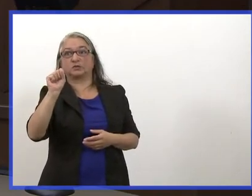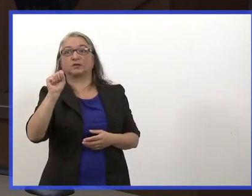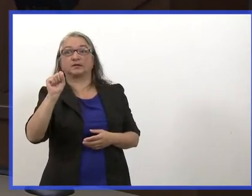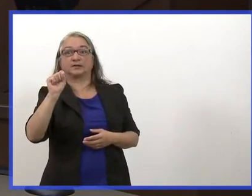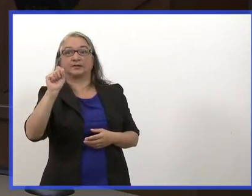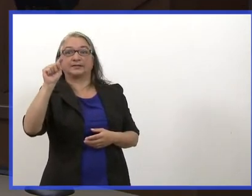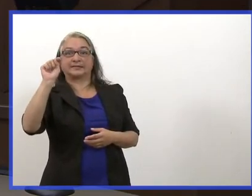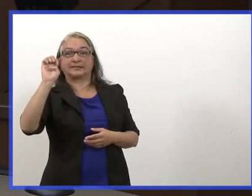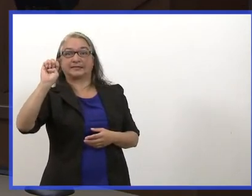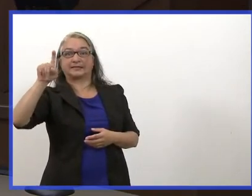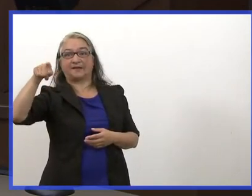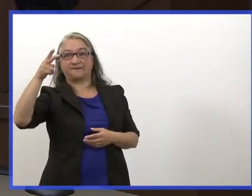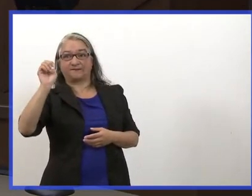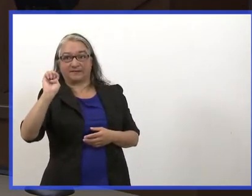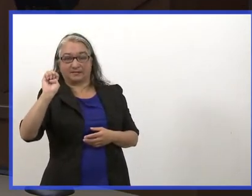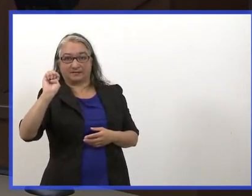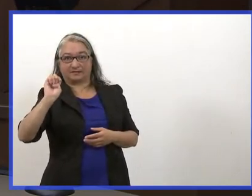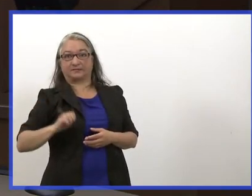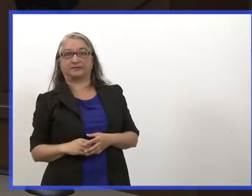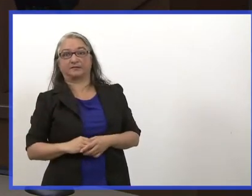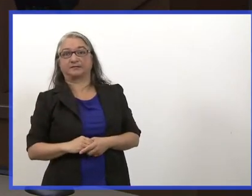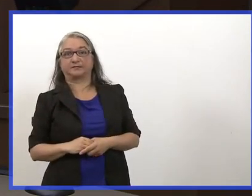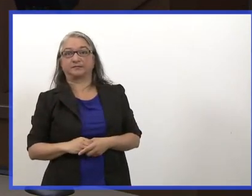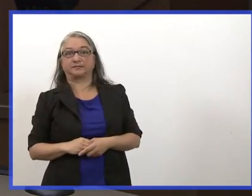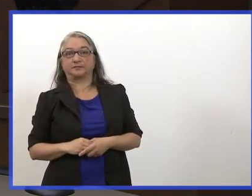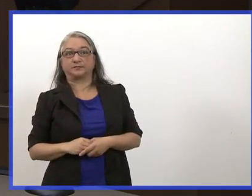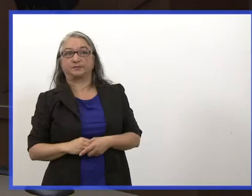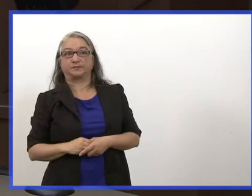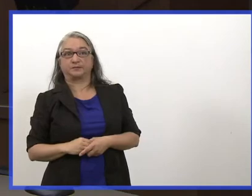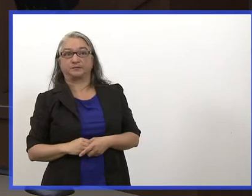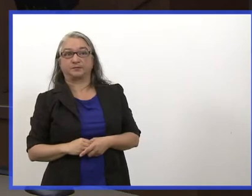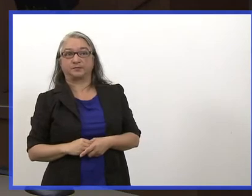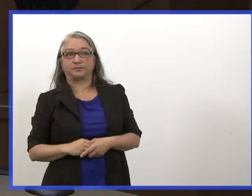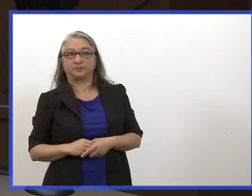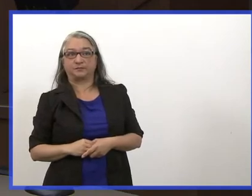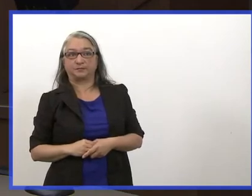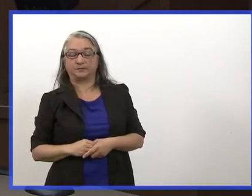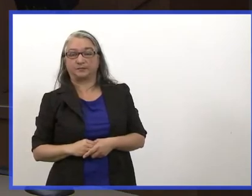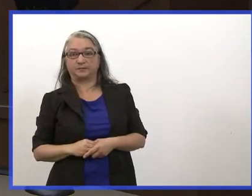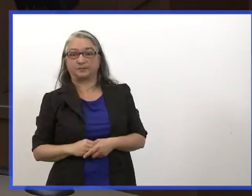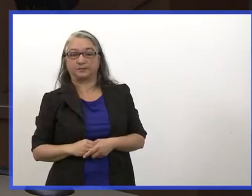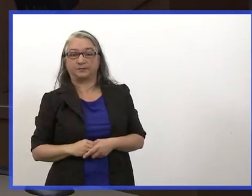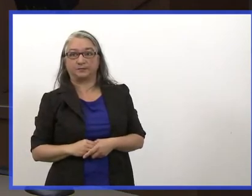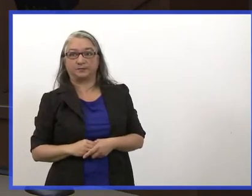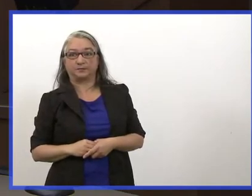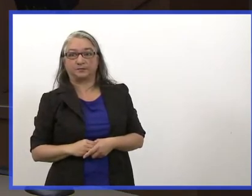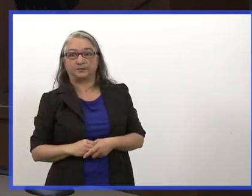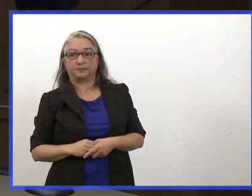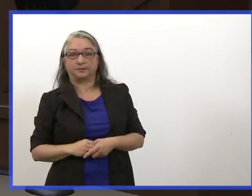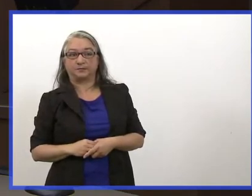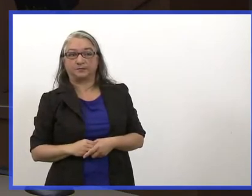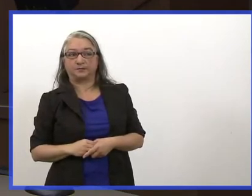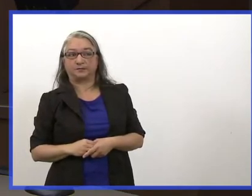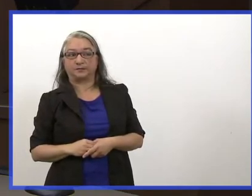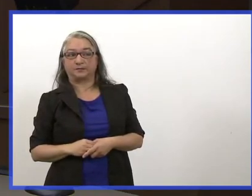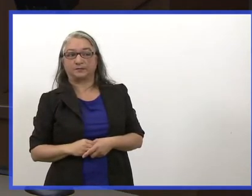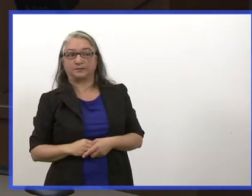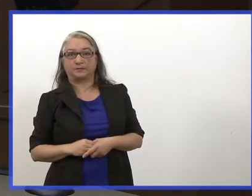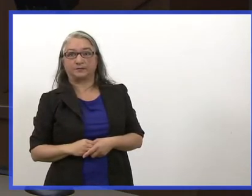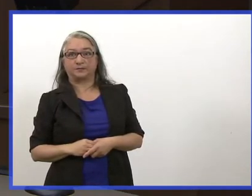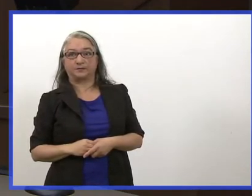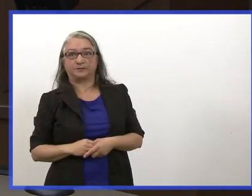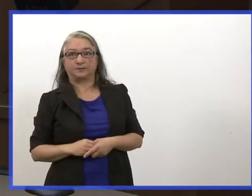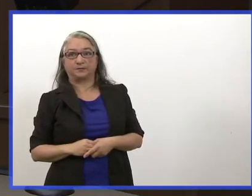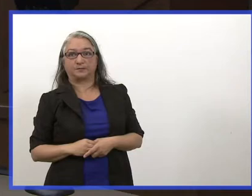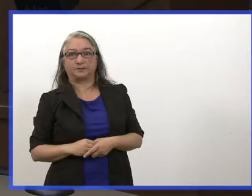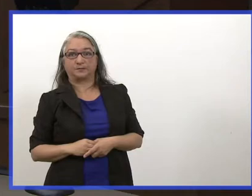Hi there, Stephanie Lasuk from City News. Just again, kind of touching on these businesses that aren't already allowing their employees to